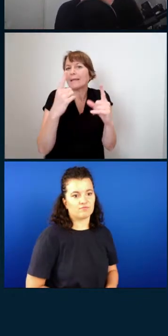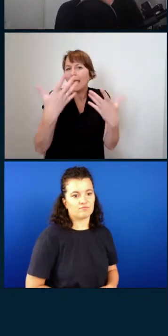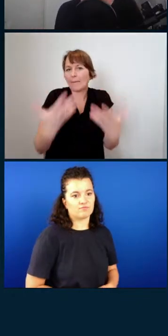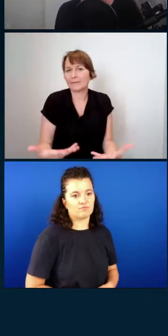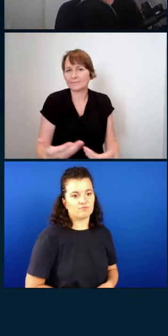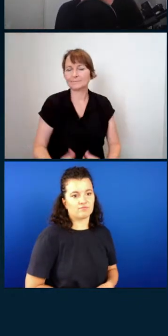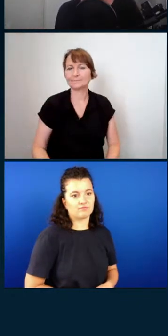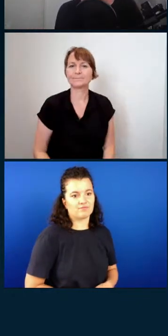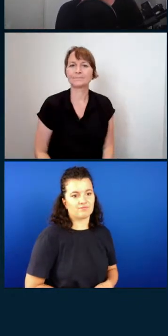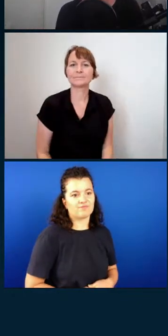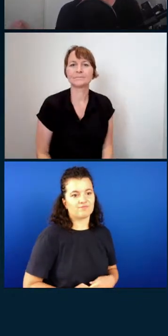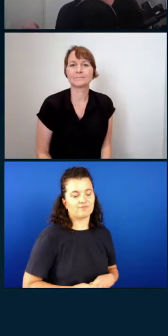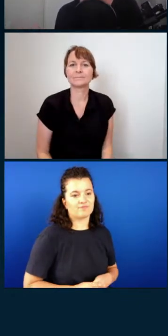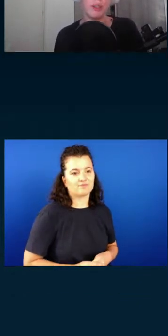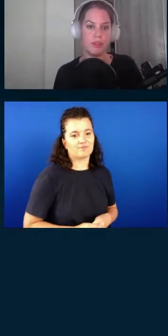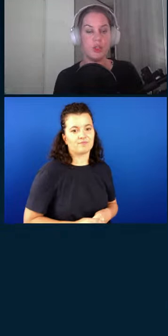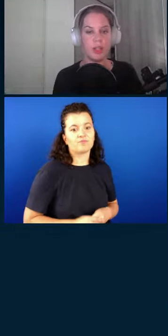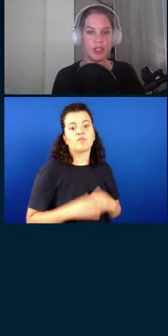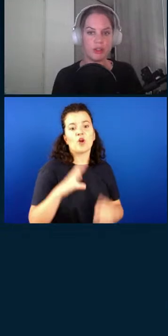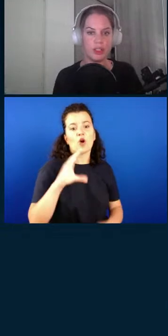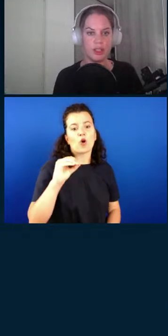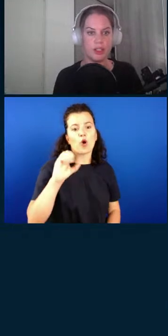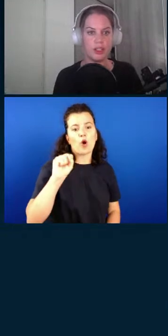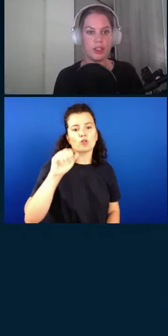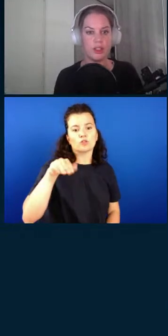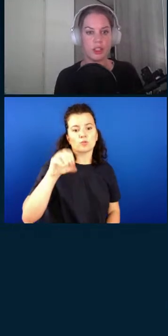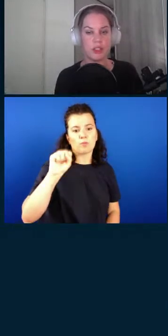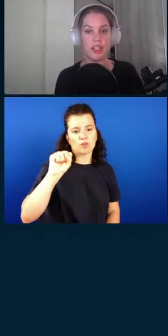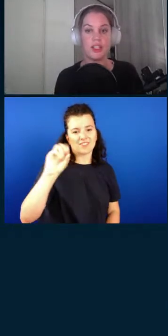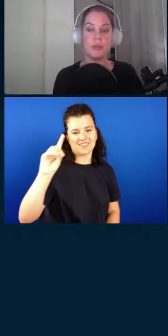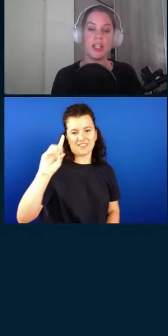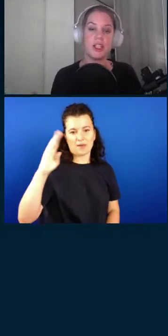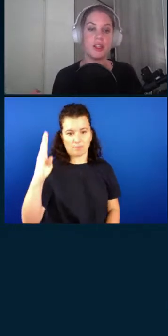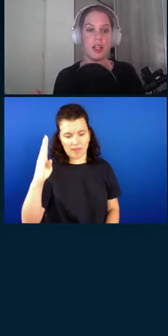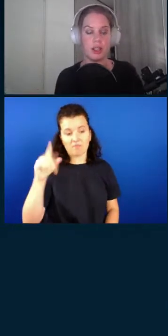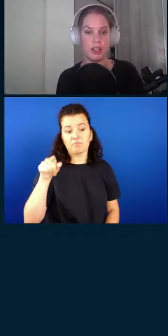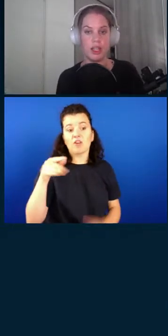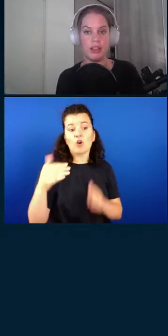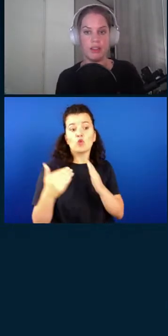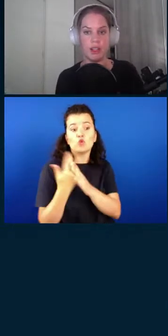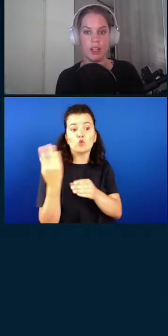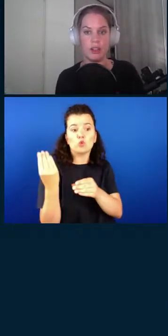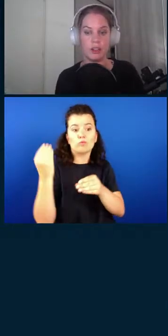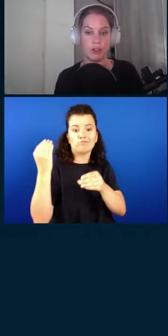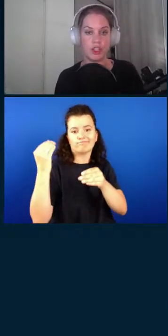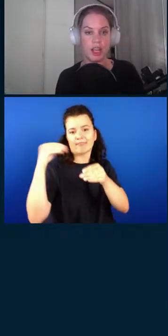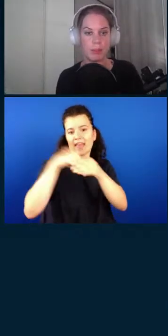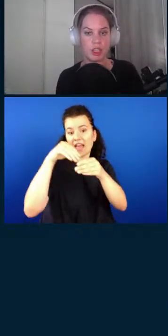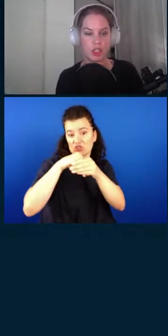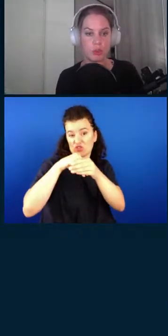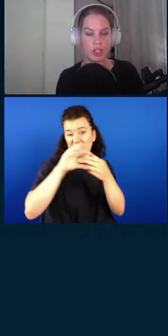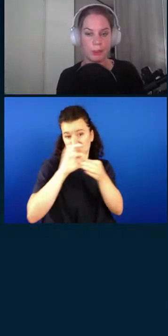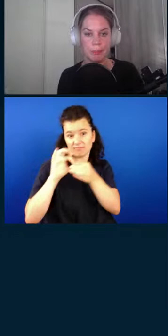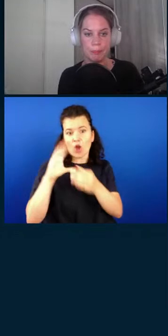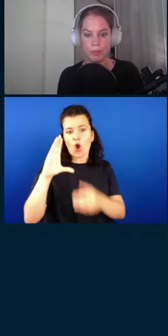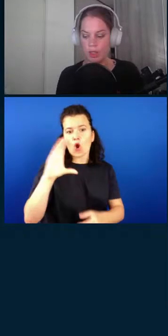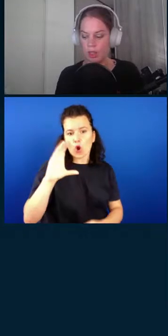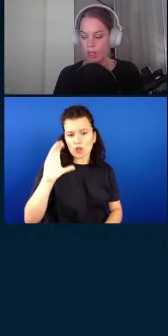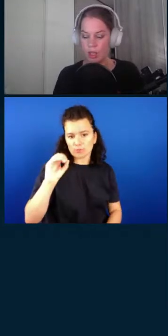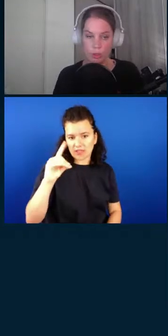You can connect to a Cosmos database. So if a new entry is in the Cosmos database, then the function app starts